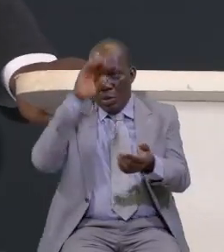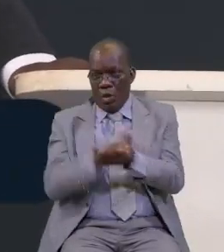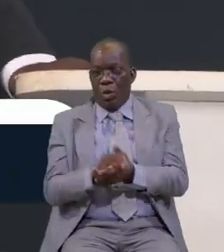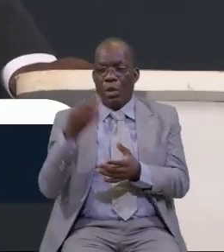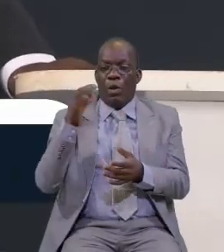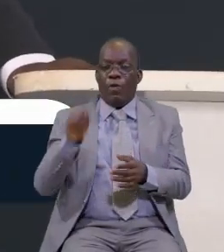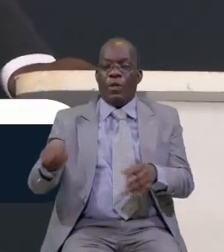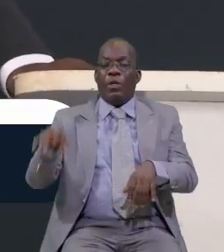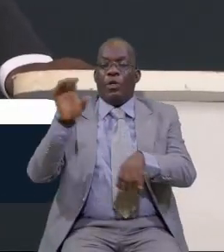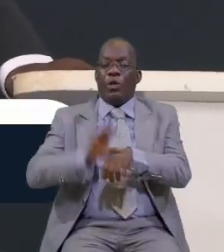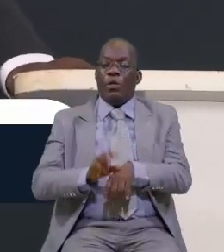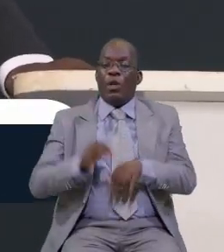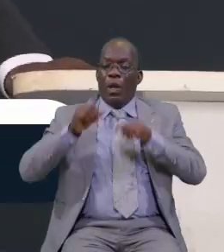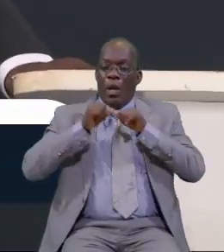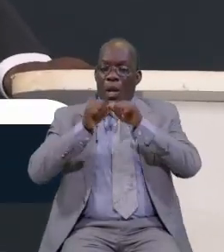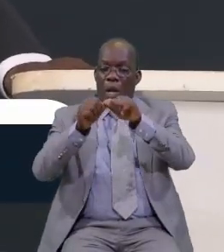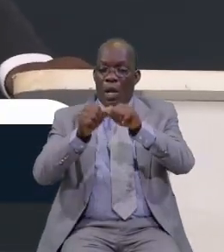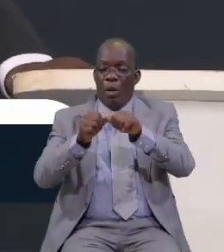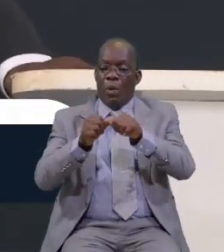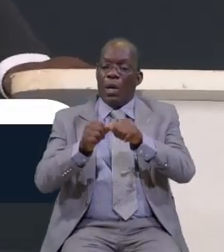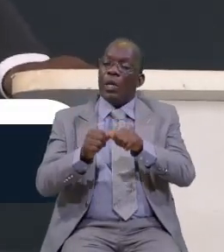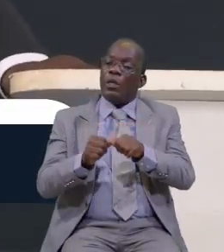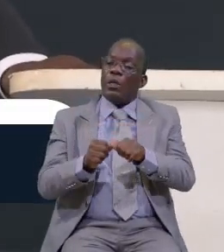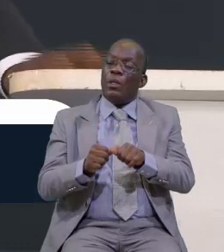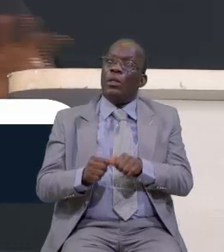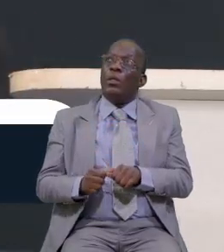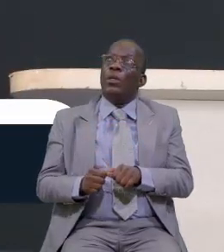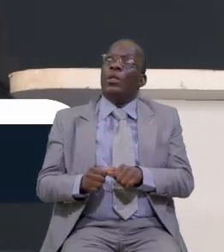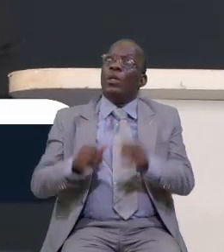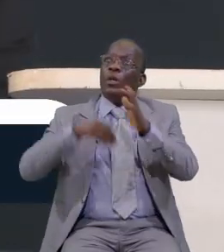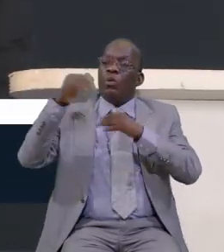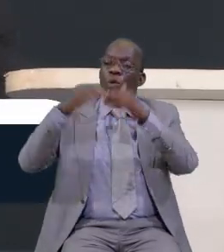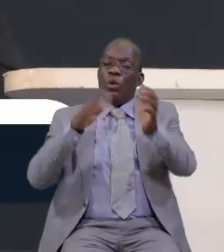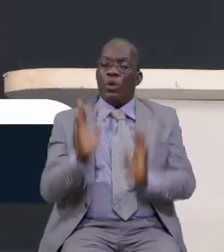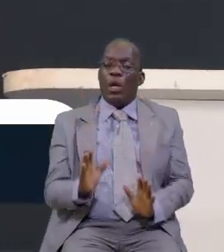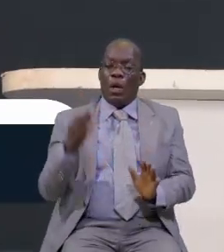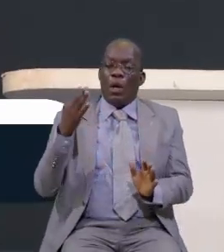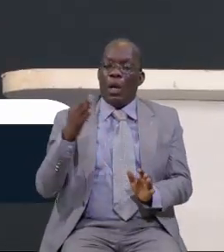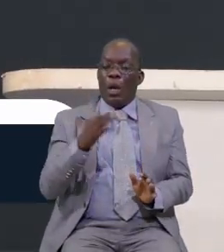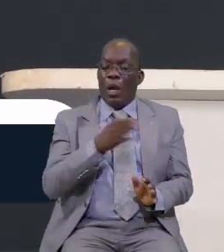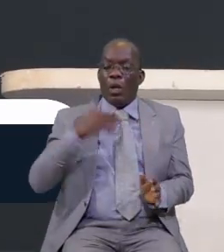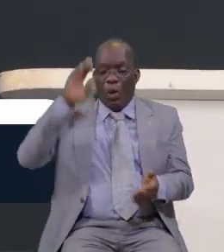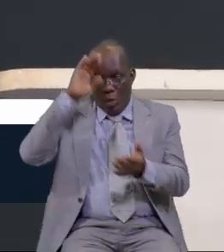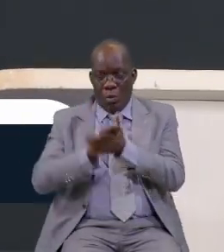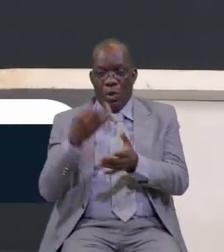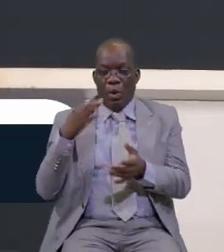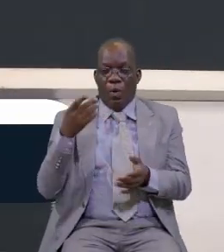abiding builder and bridegroom of the church. There are three things we're looking at.